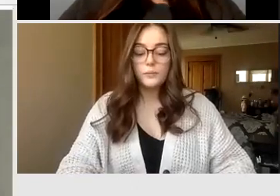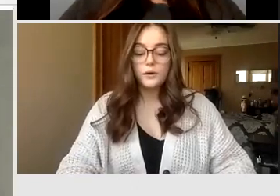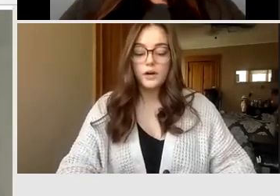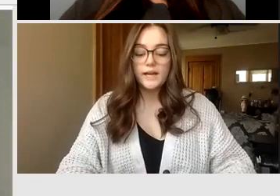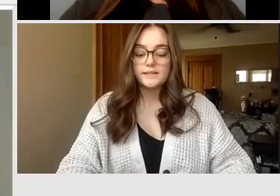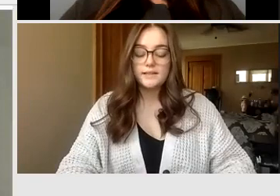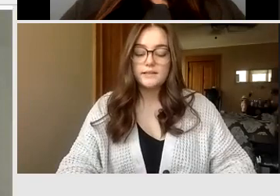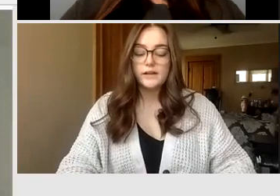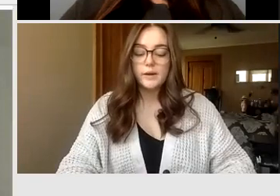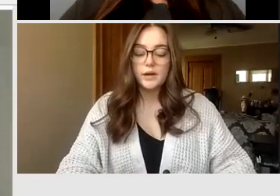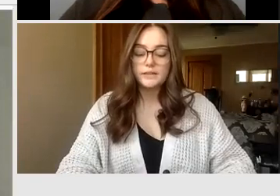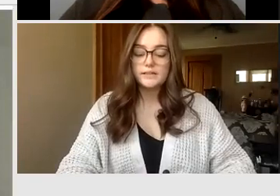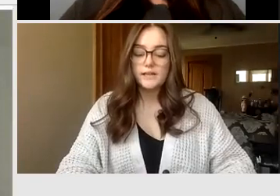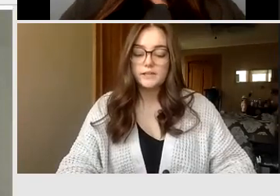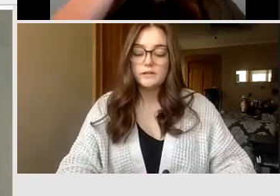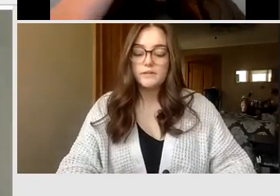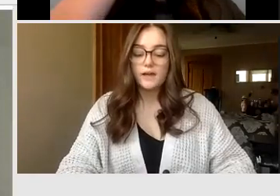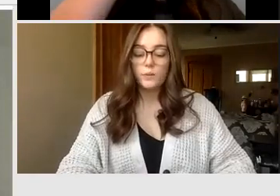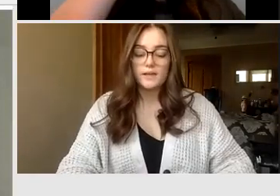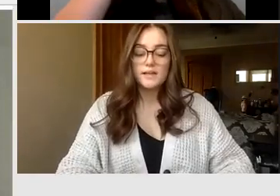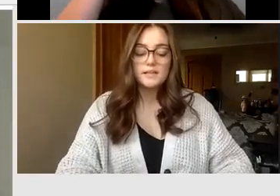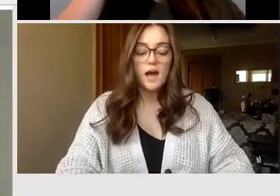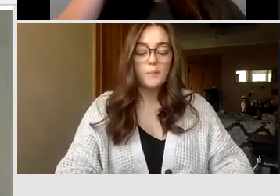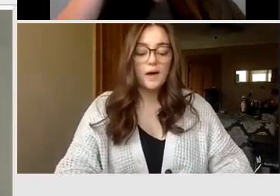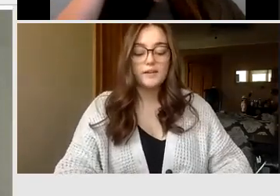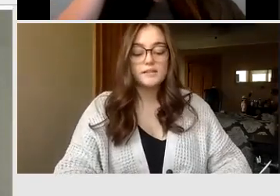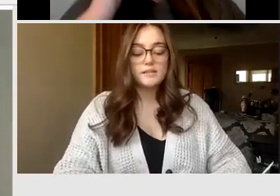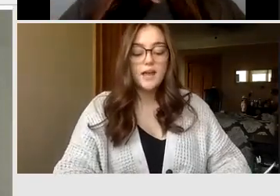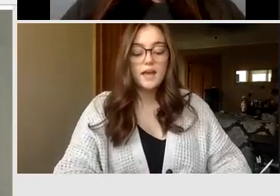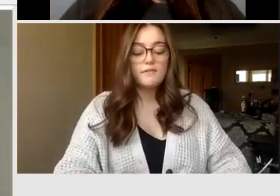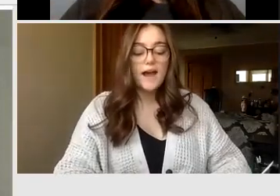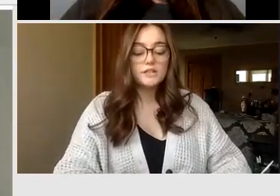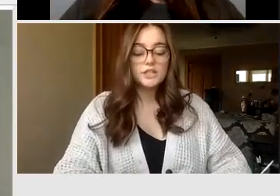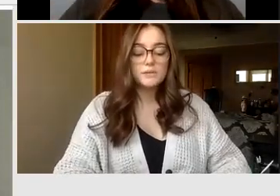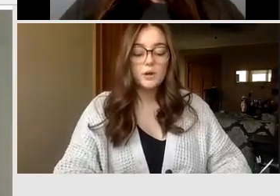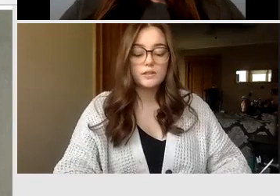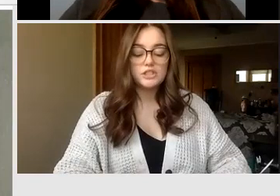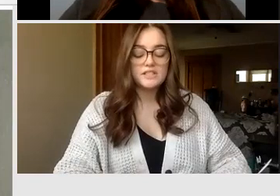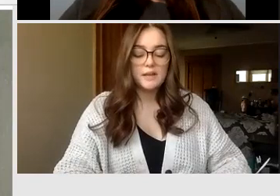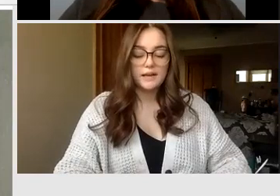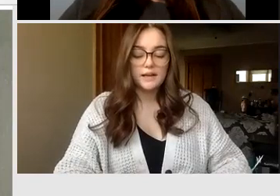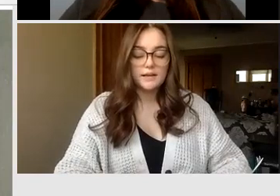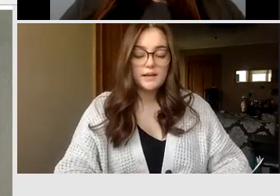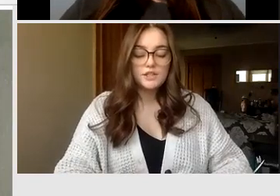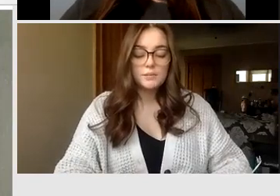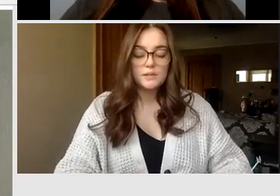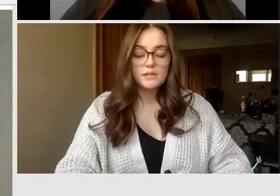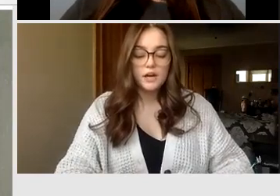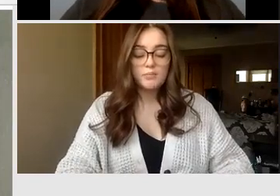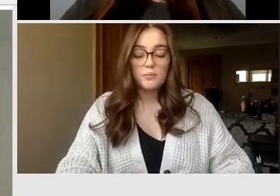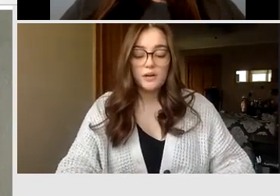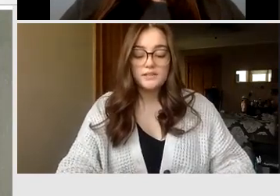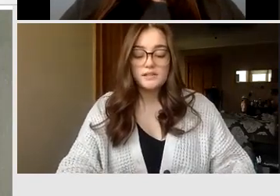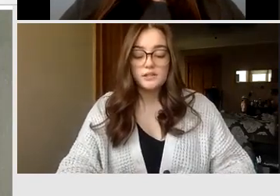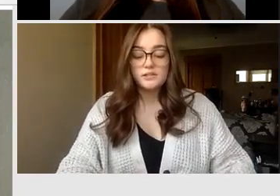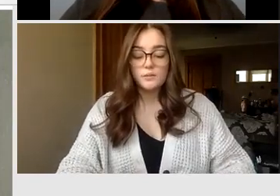When the war ended, Clara Barton continued to find ways to help others. In fact, she was only just beginning. She went to Europe